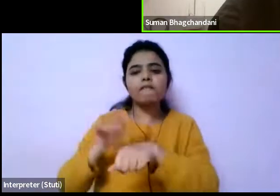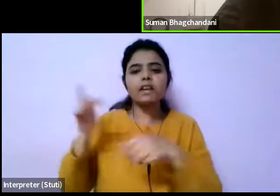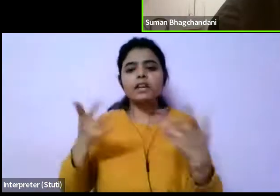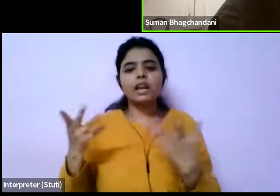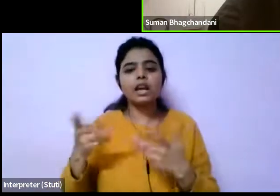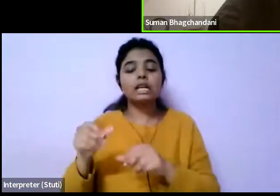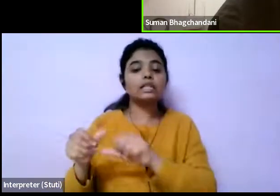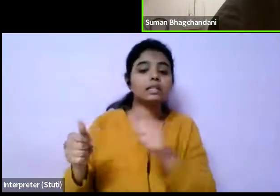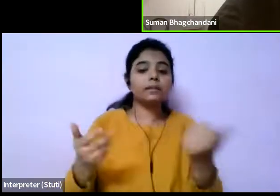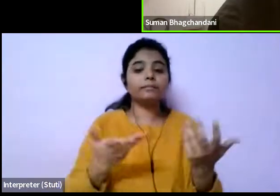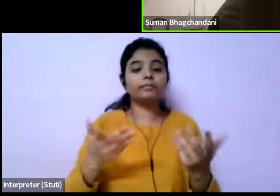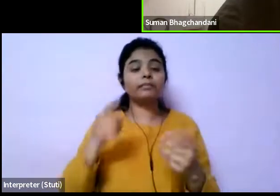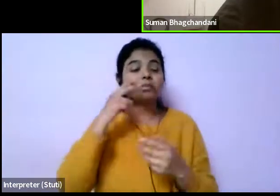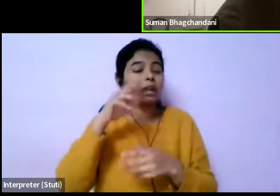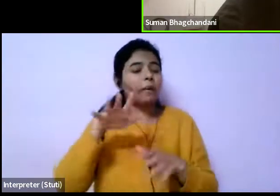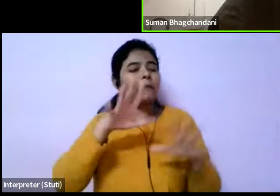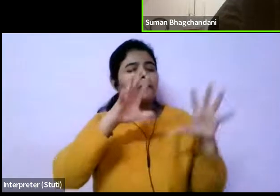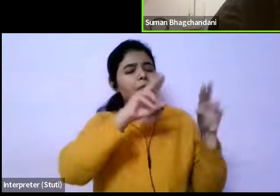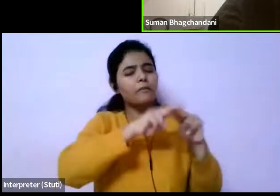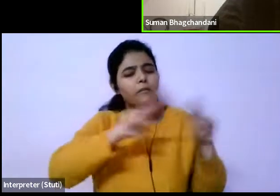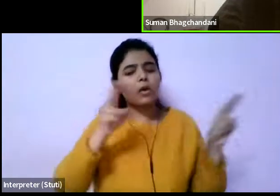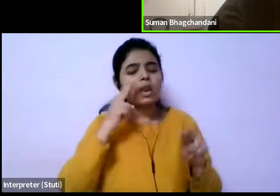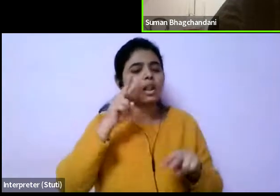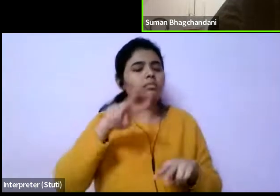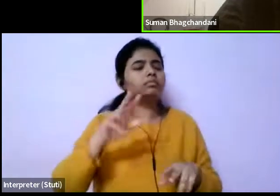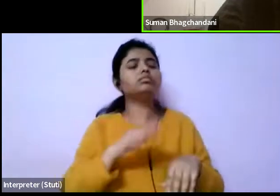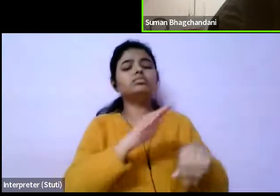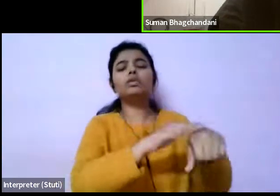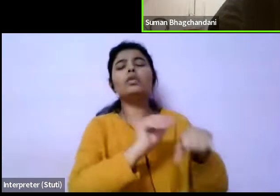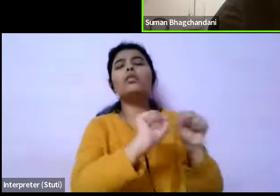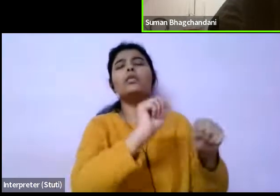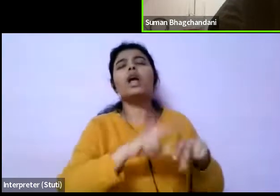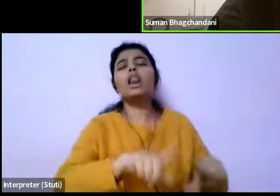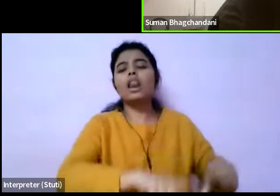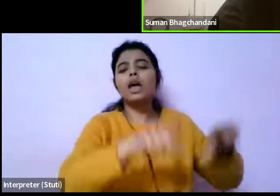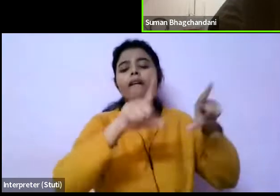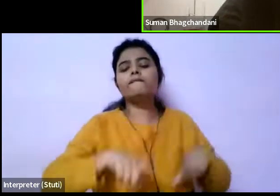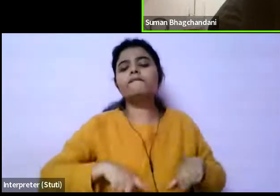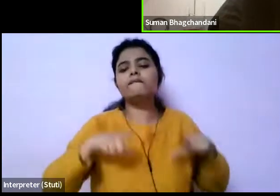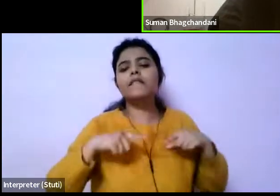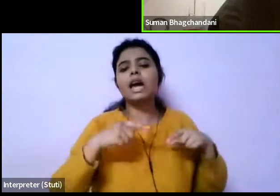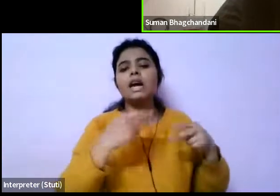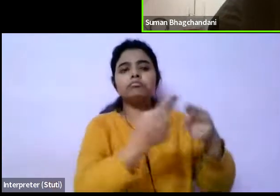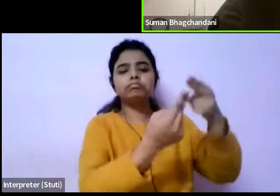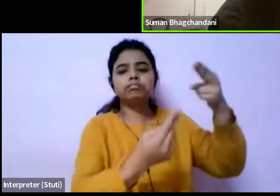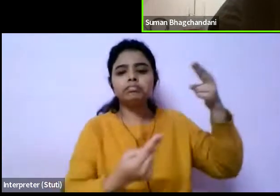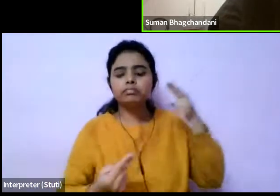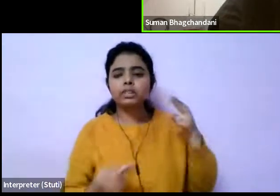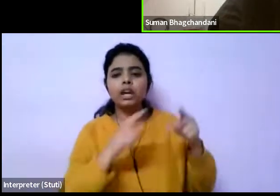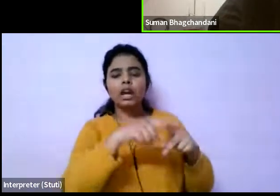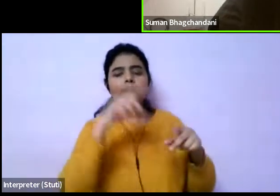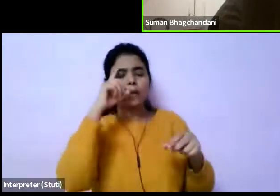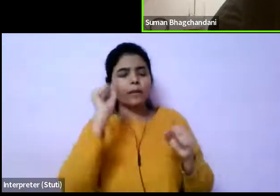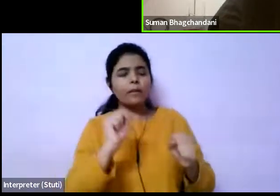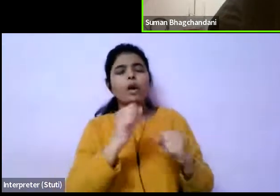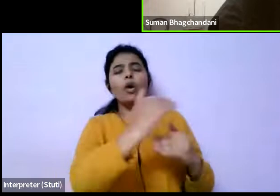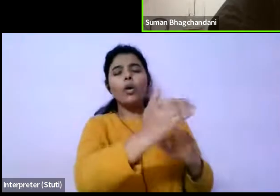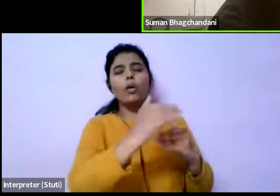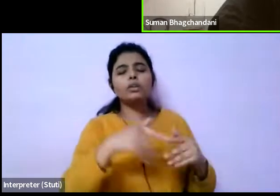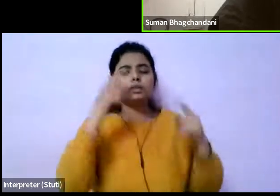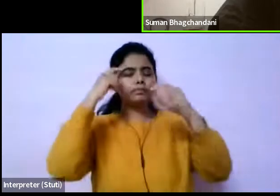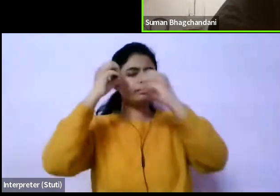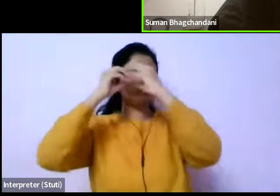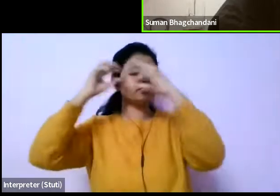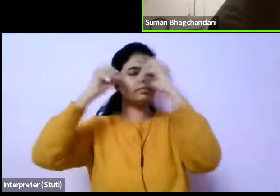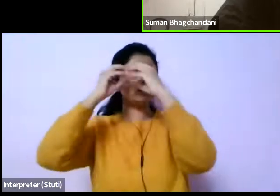hand, with the totally blind or born blind, he asks them for their own life experiences, freezes that moment for them, and asks them to internalize